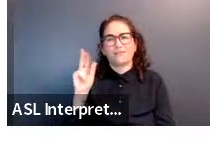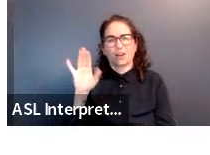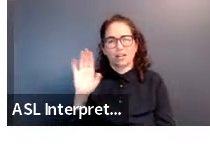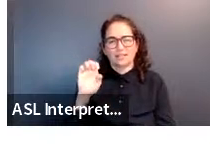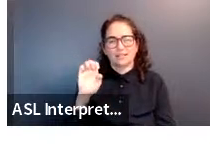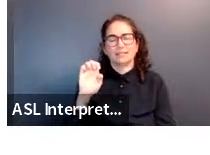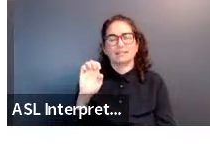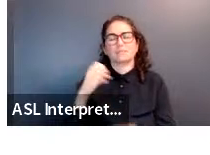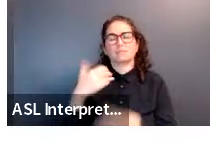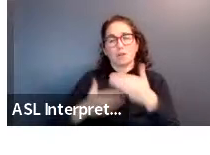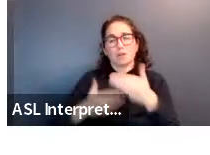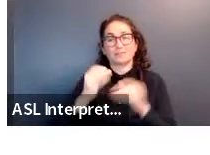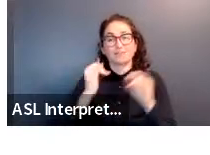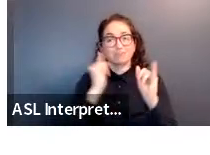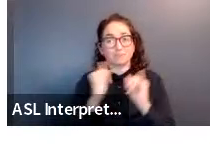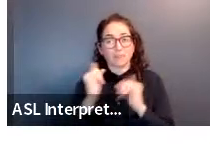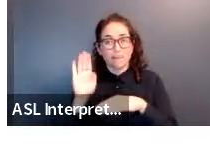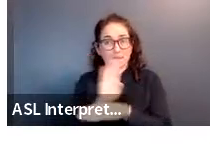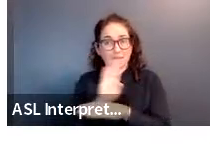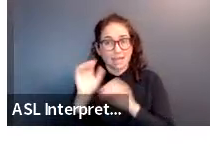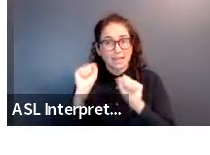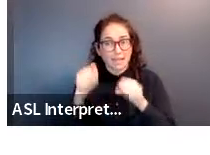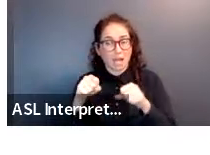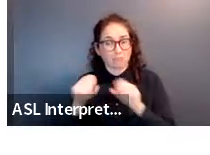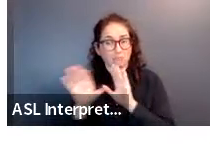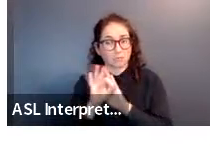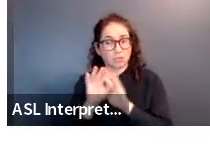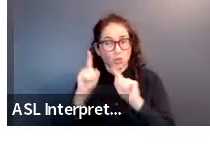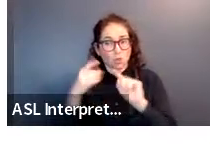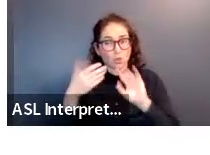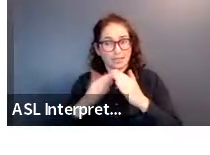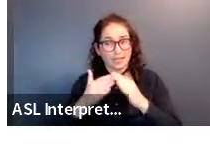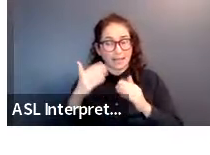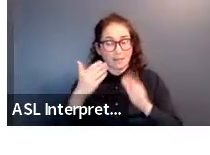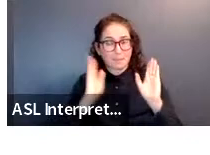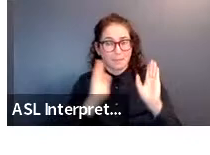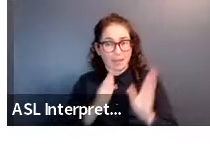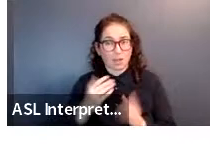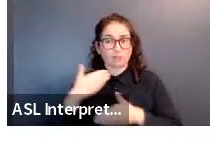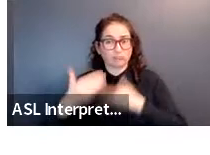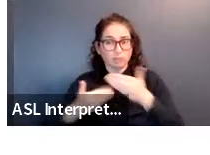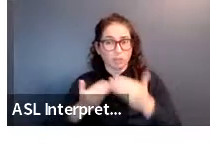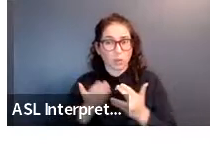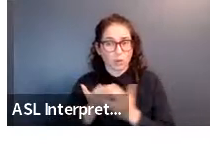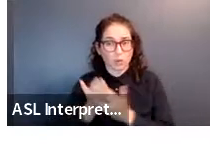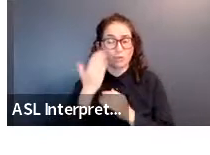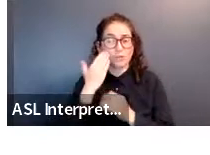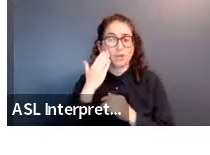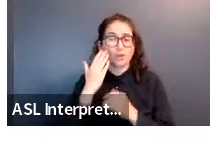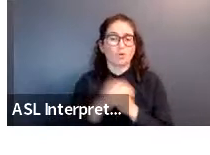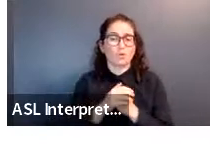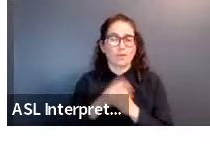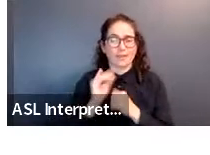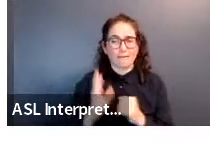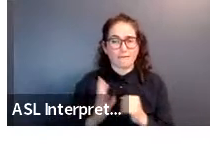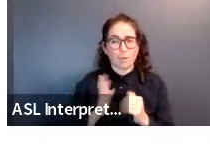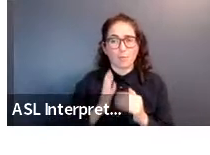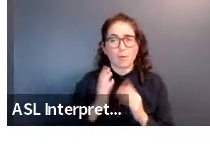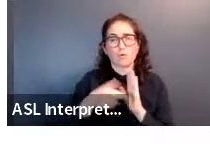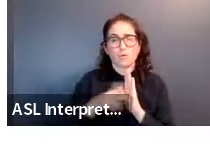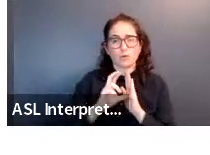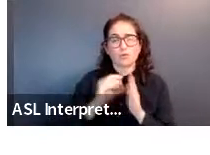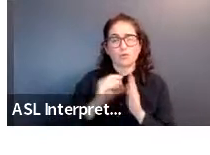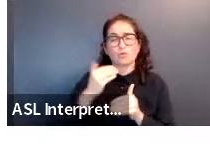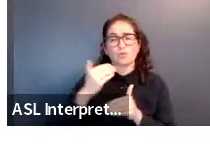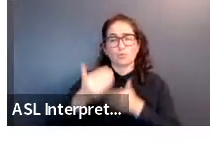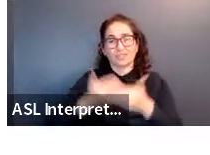business can choose to go to city planning and go through the uniform land use review procedure. And